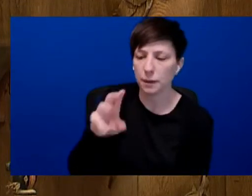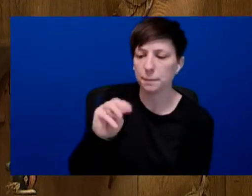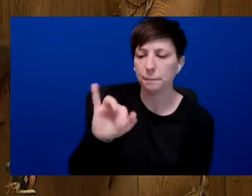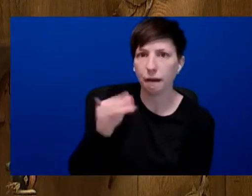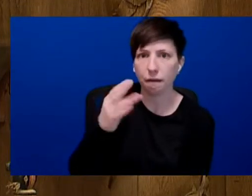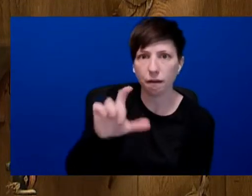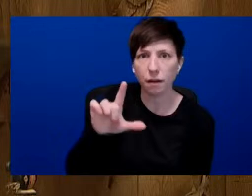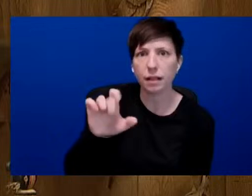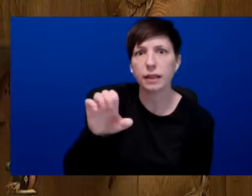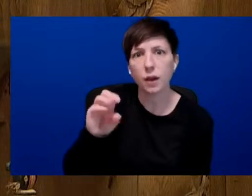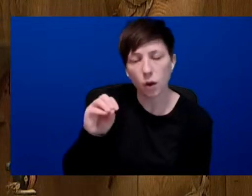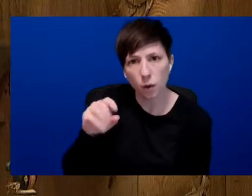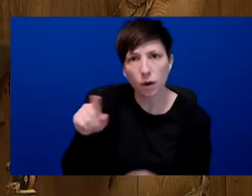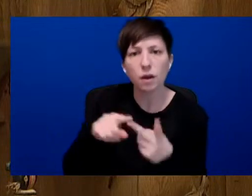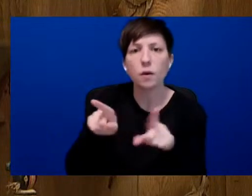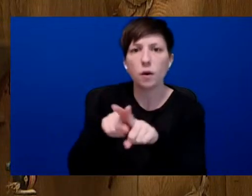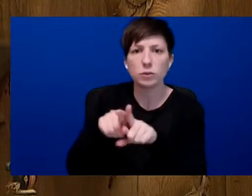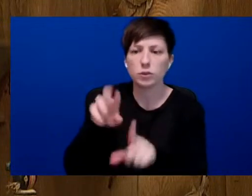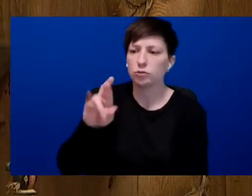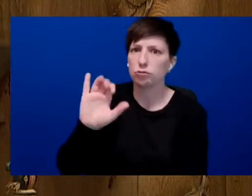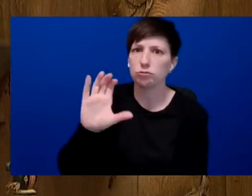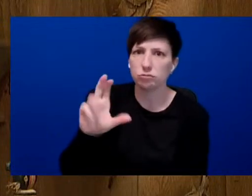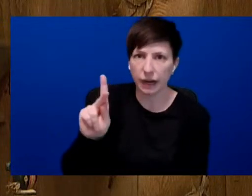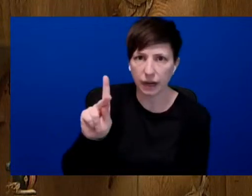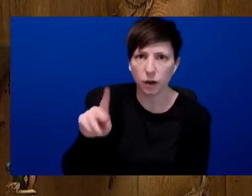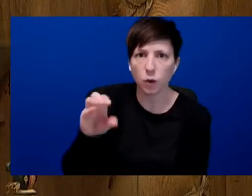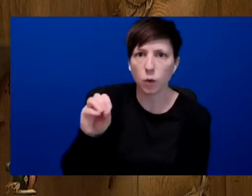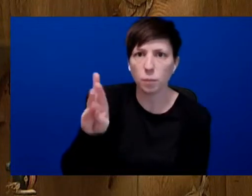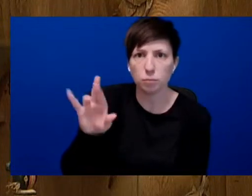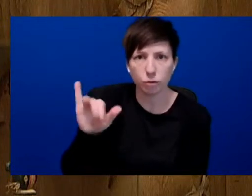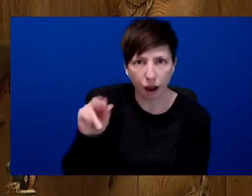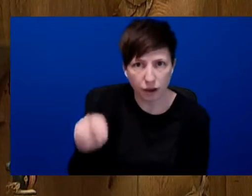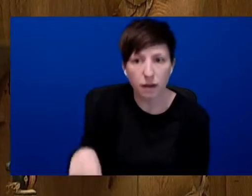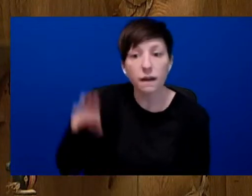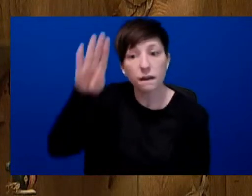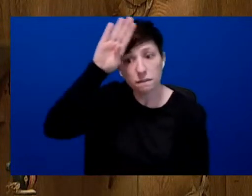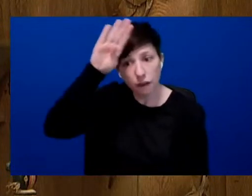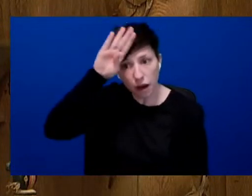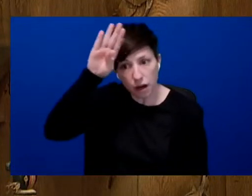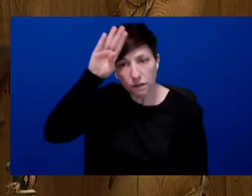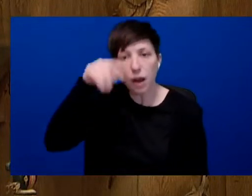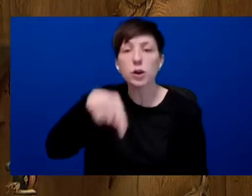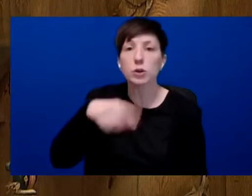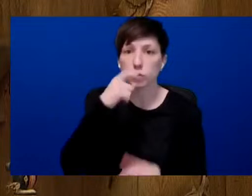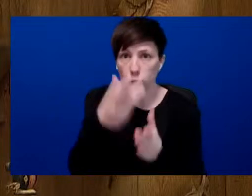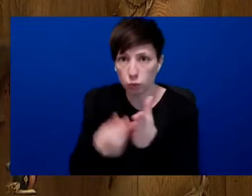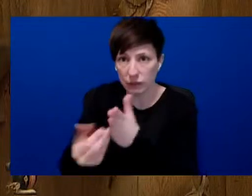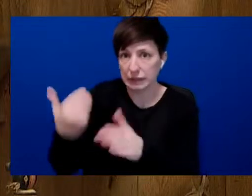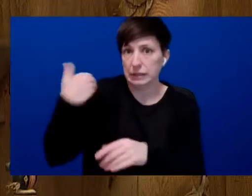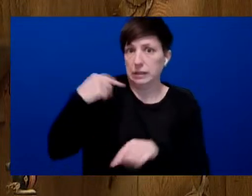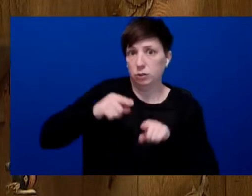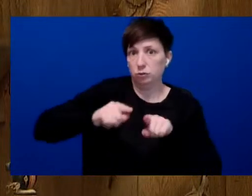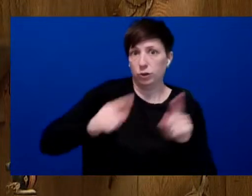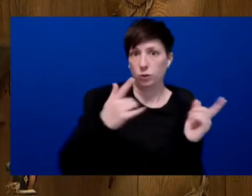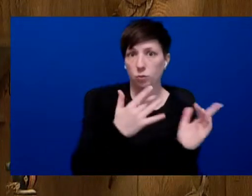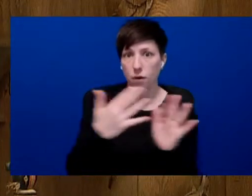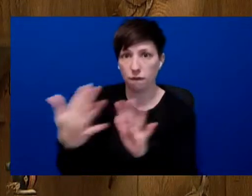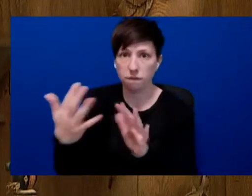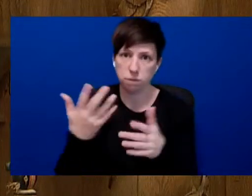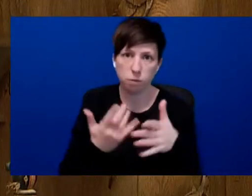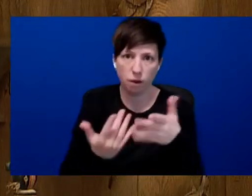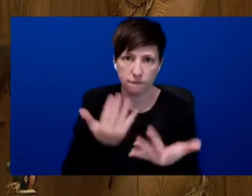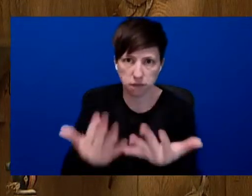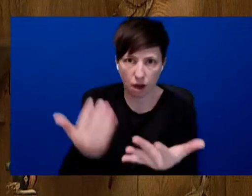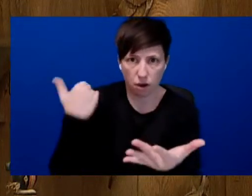O'Brien. We mourn the firefighters who lost their lives during this summer's record wildfires: Devin Gale,